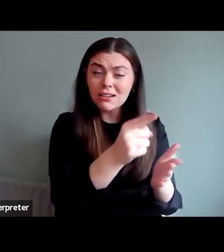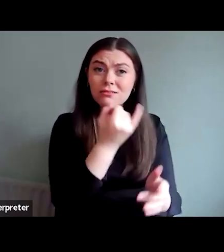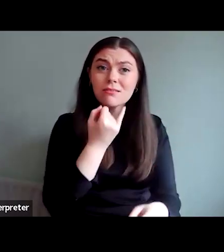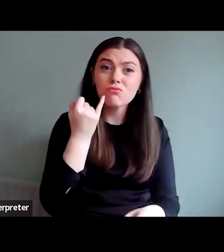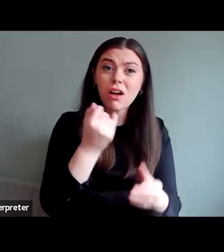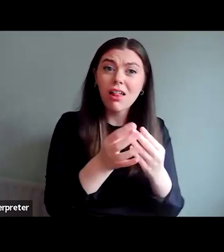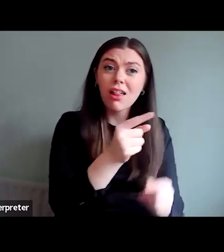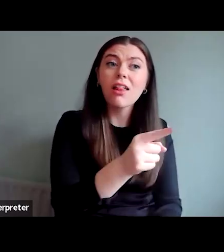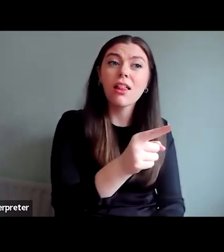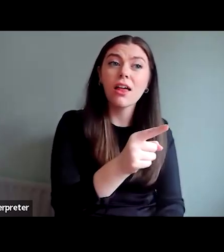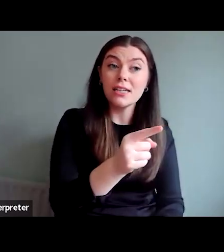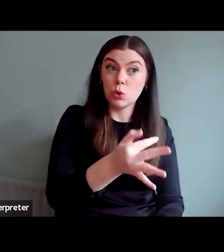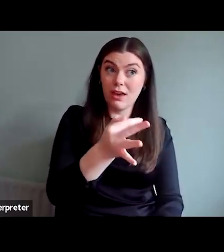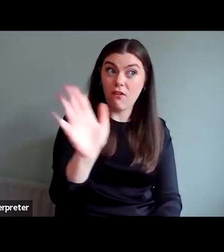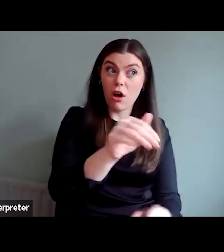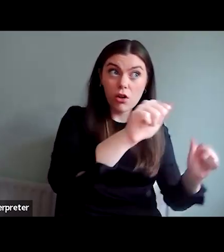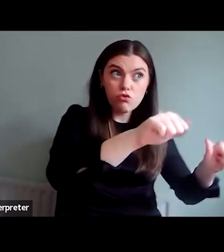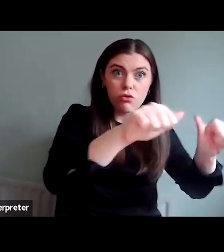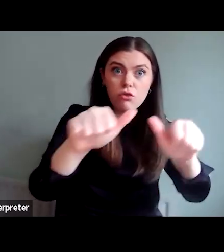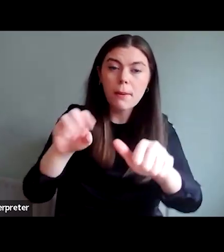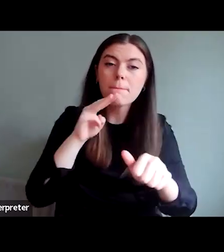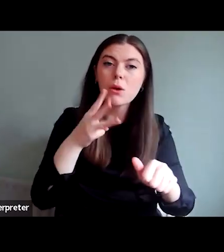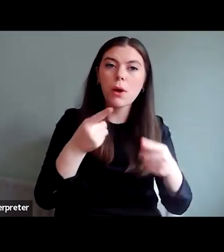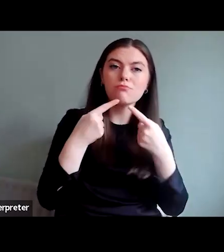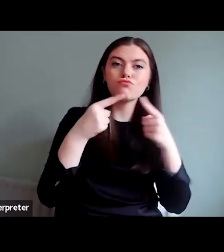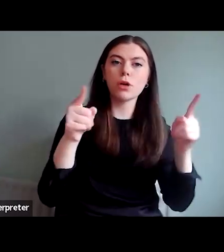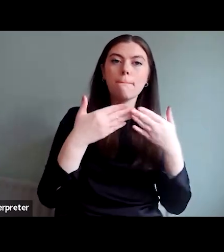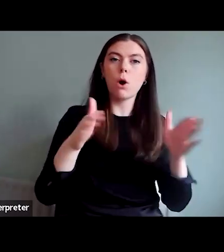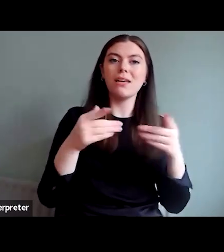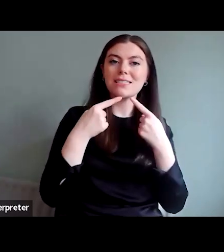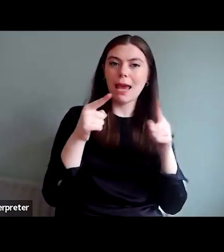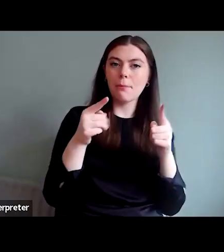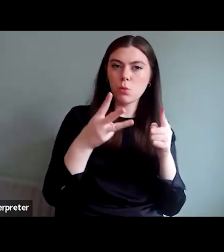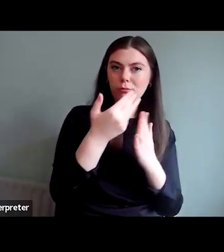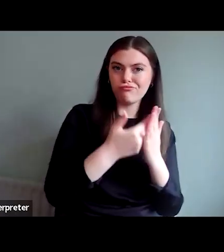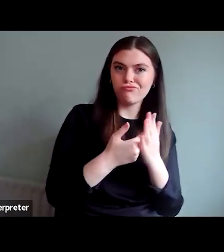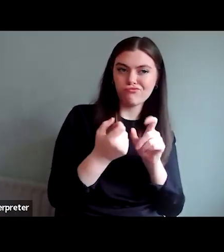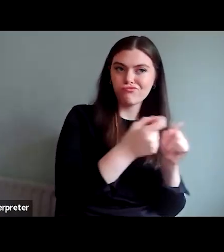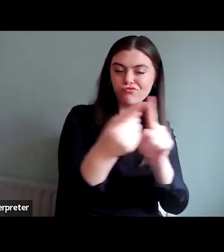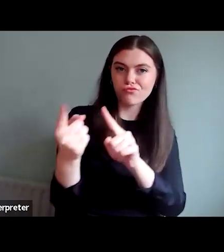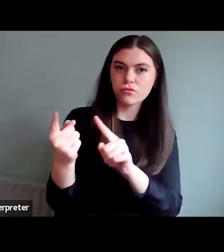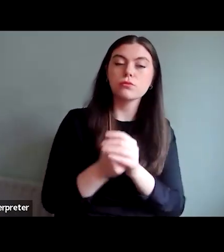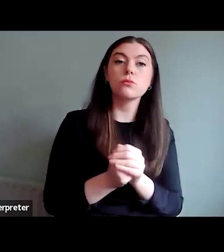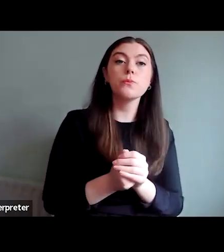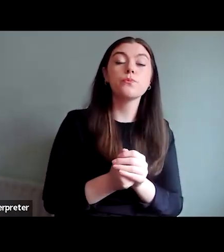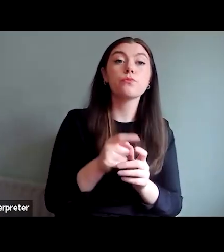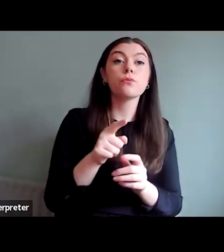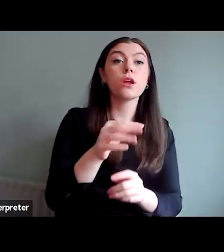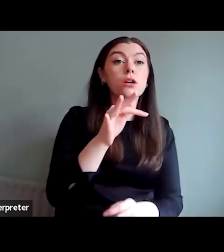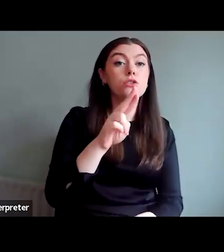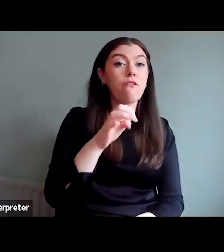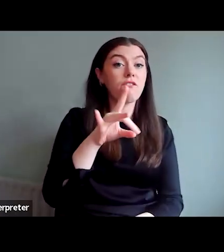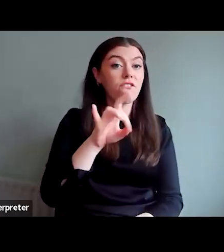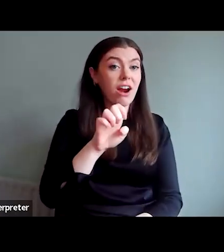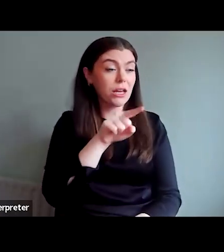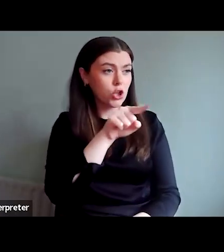public statement in relation to that. Frank, you were then thinking about, well, what did we need to know